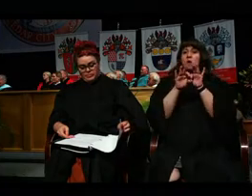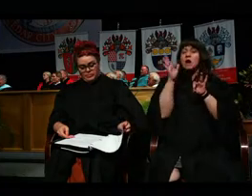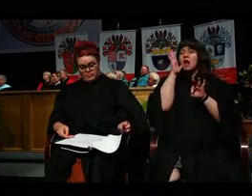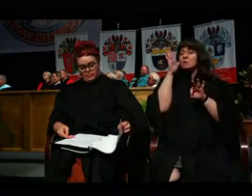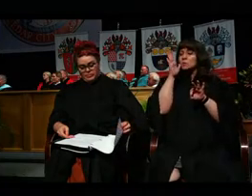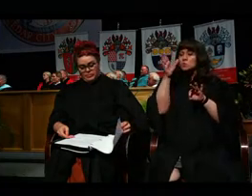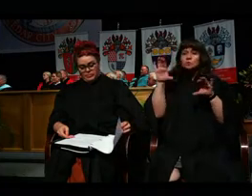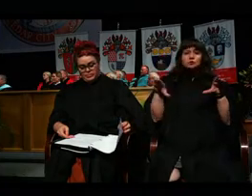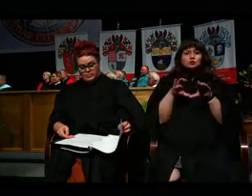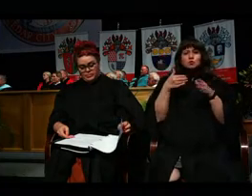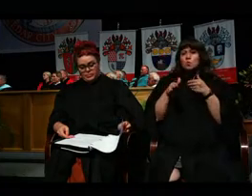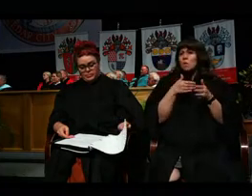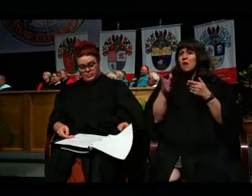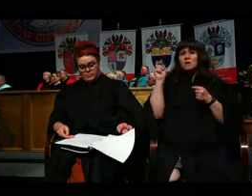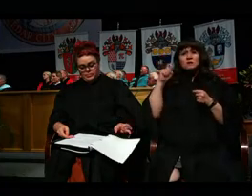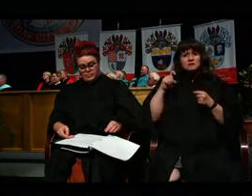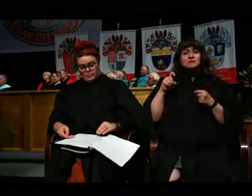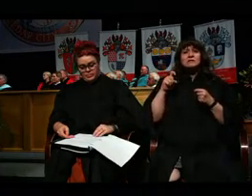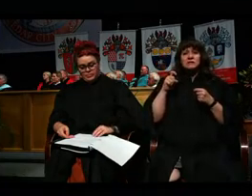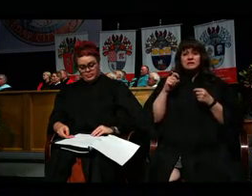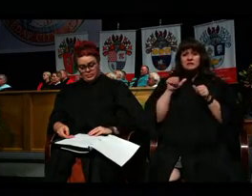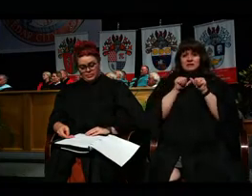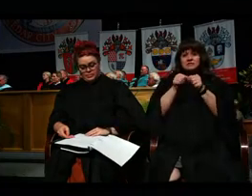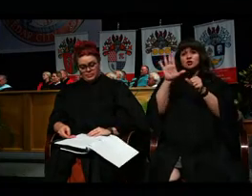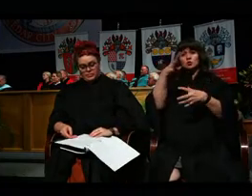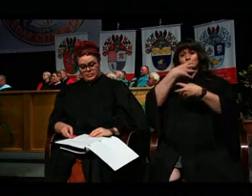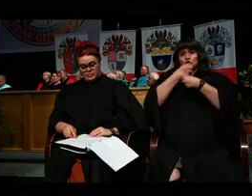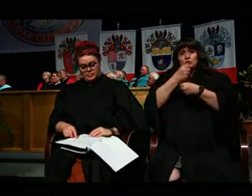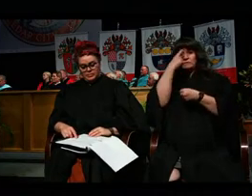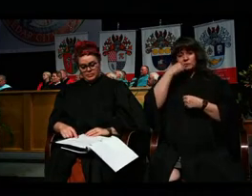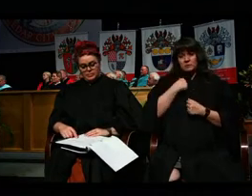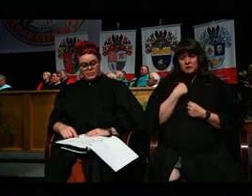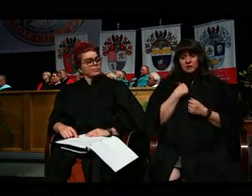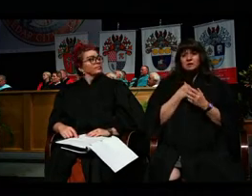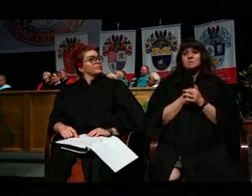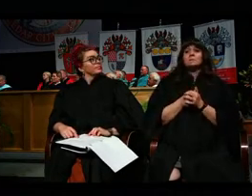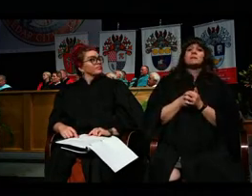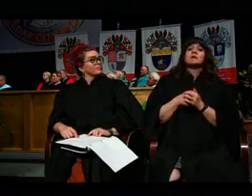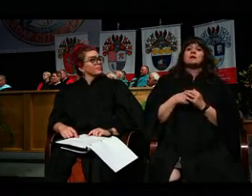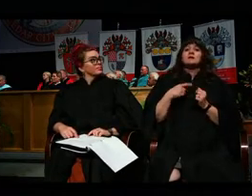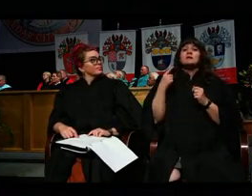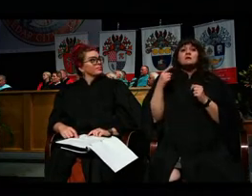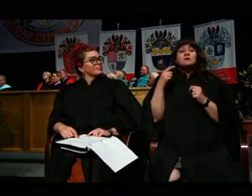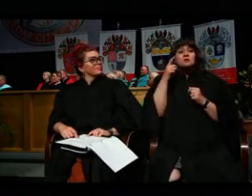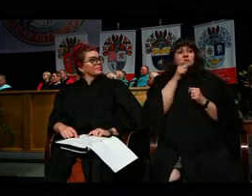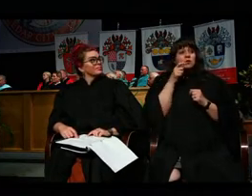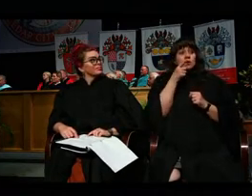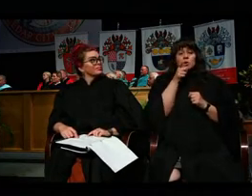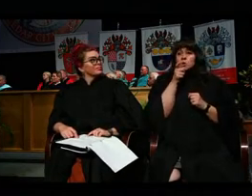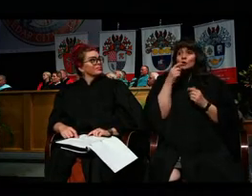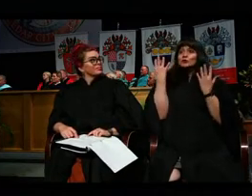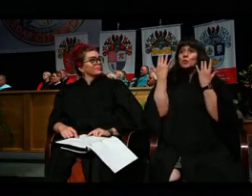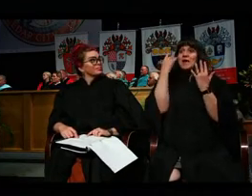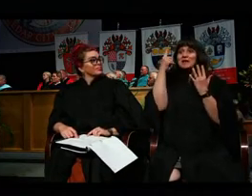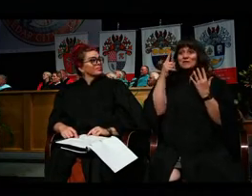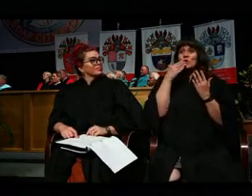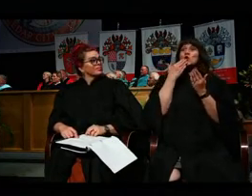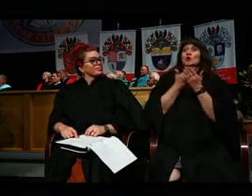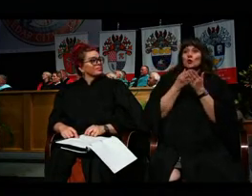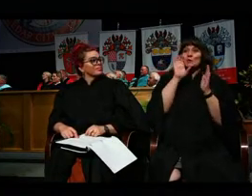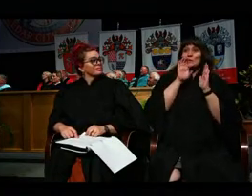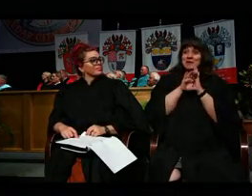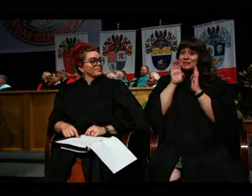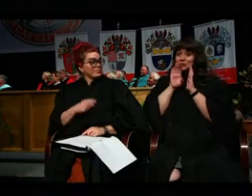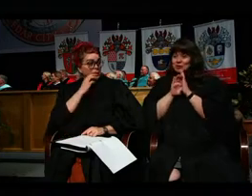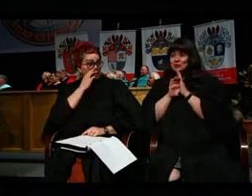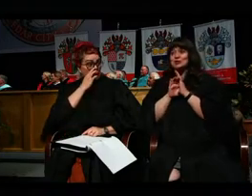and confidence. I'm also a product of this campus. For those of you who have been waiting for some choice pictures, here we go. I